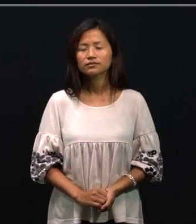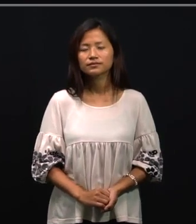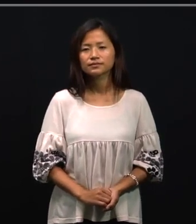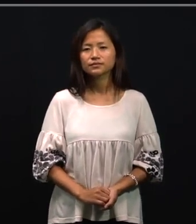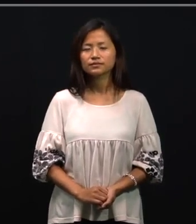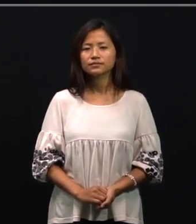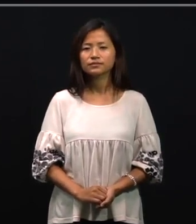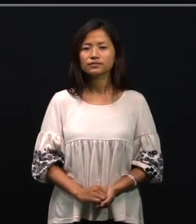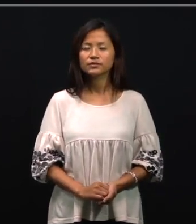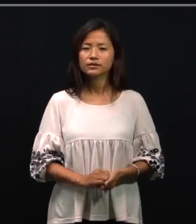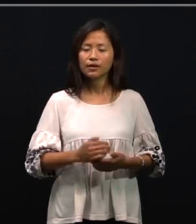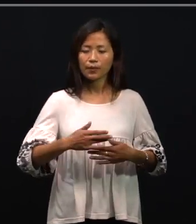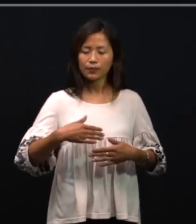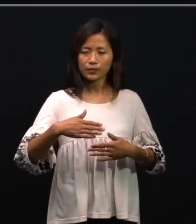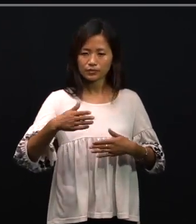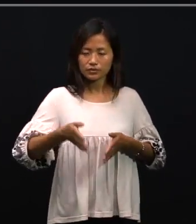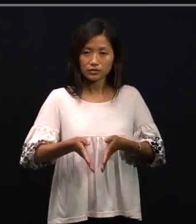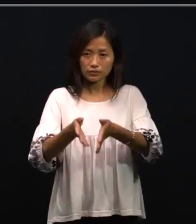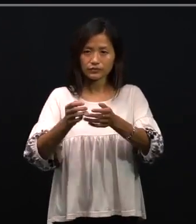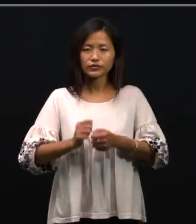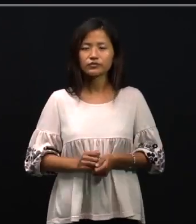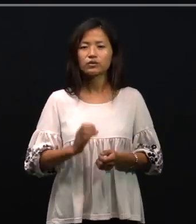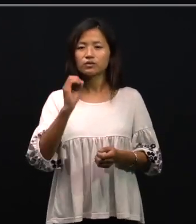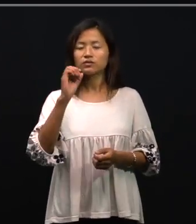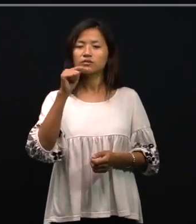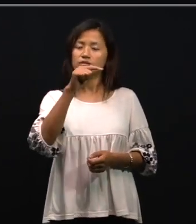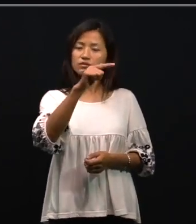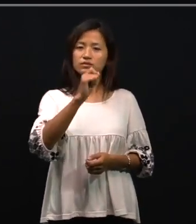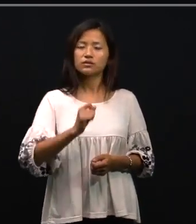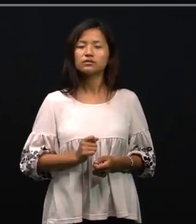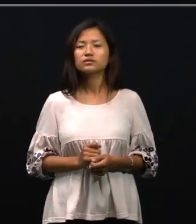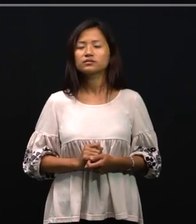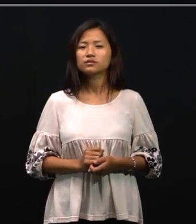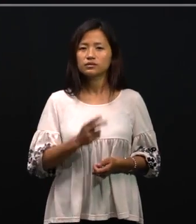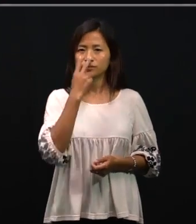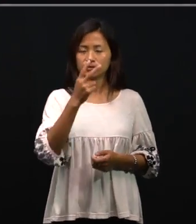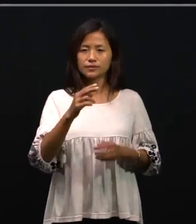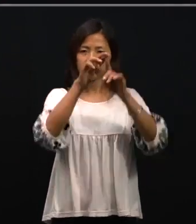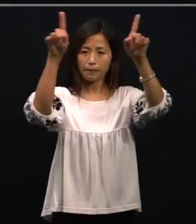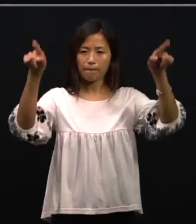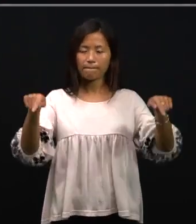The process of giving names to organisms is known as nomenclature, and